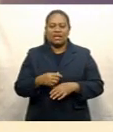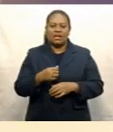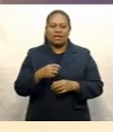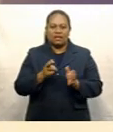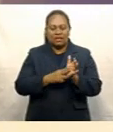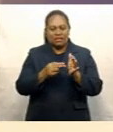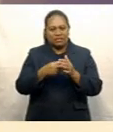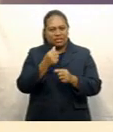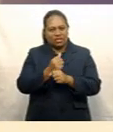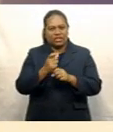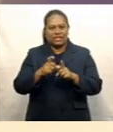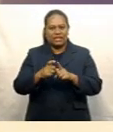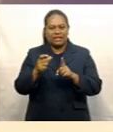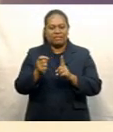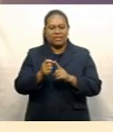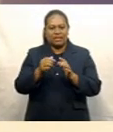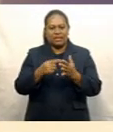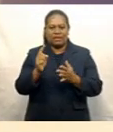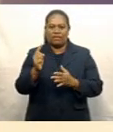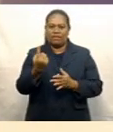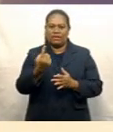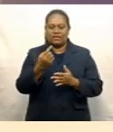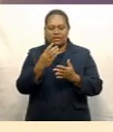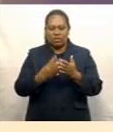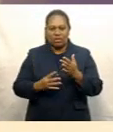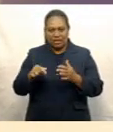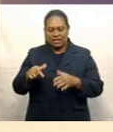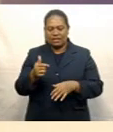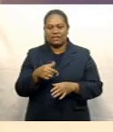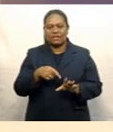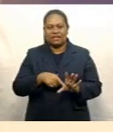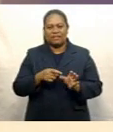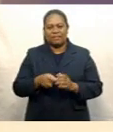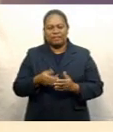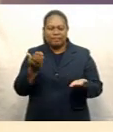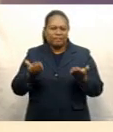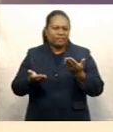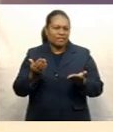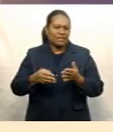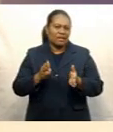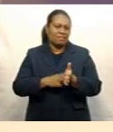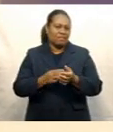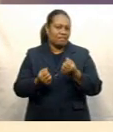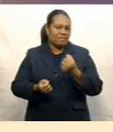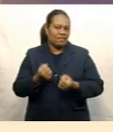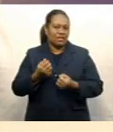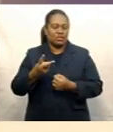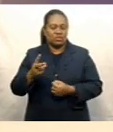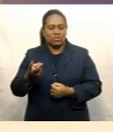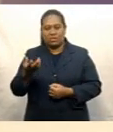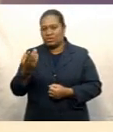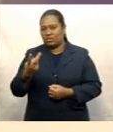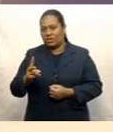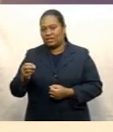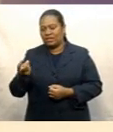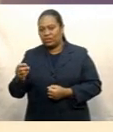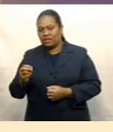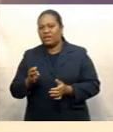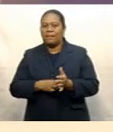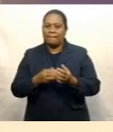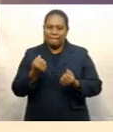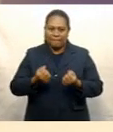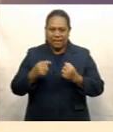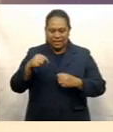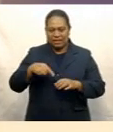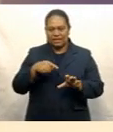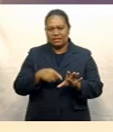rose 1.6% in first quarter of this year. Compared to the March 2020 quarter, GDP in the March 2021